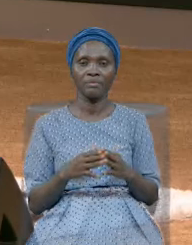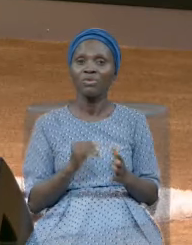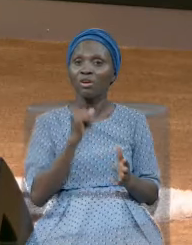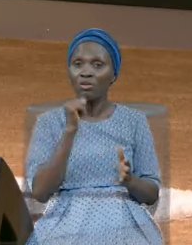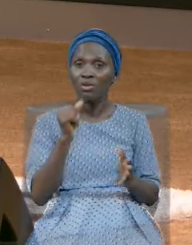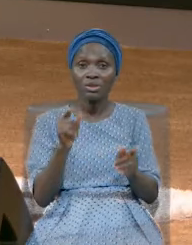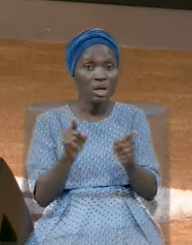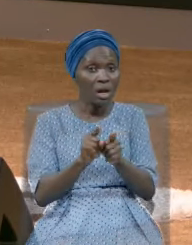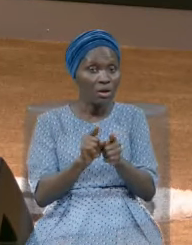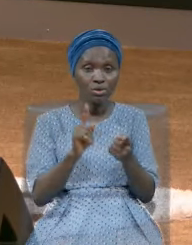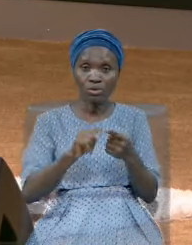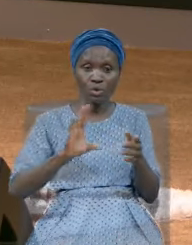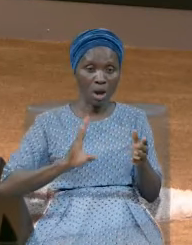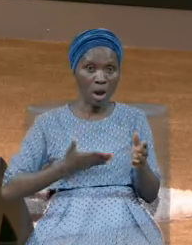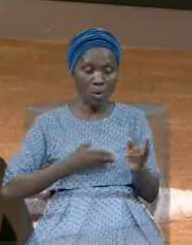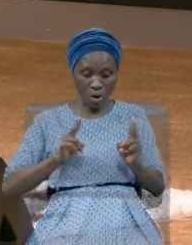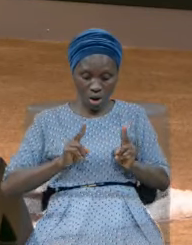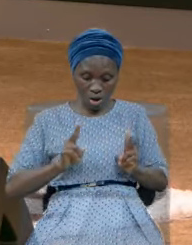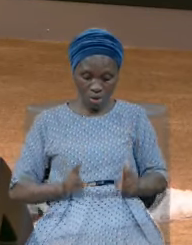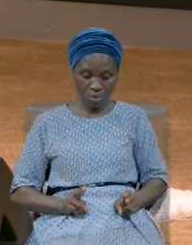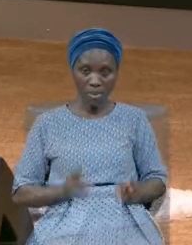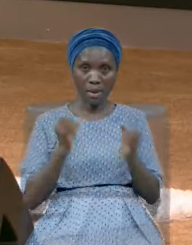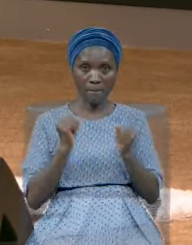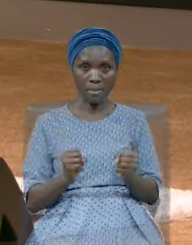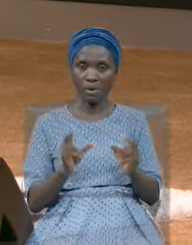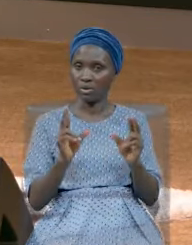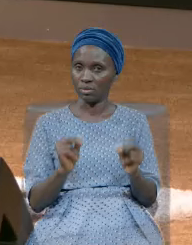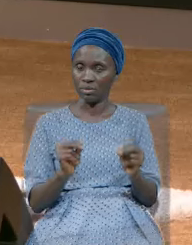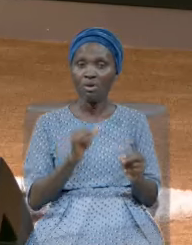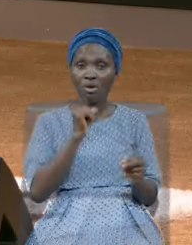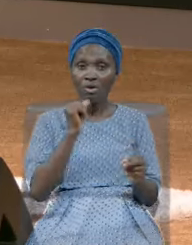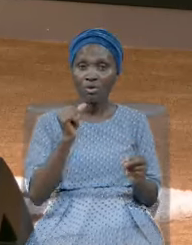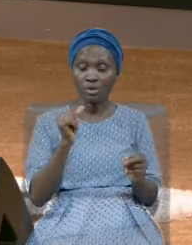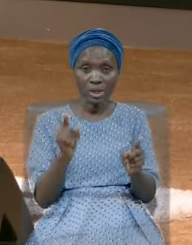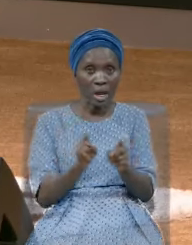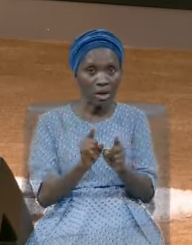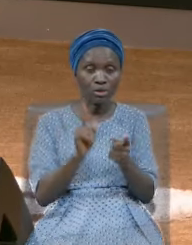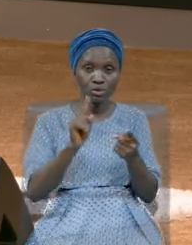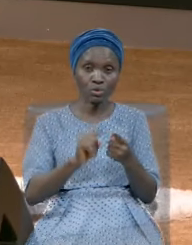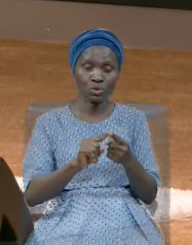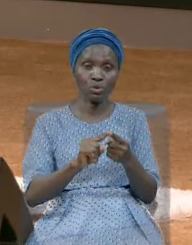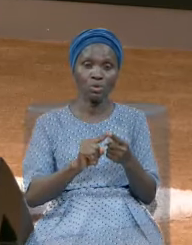our human power. It's not according to our